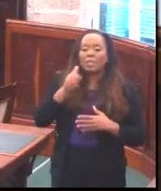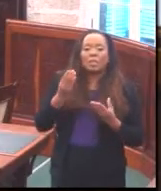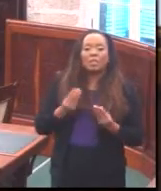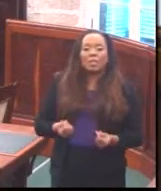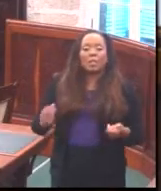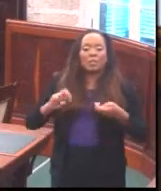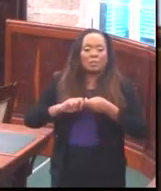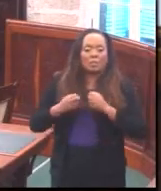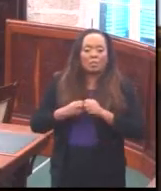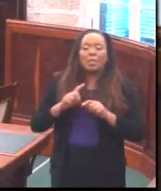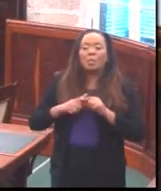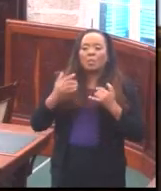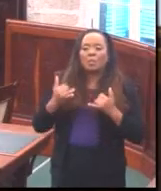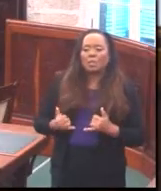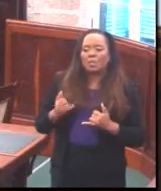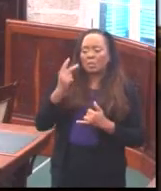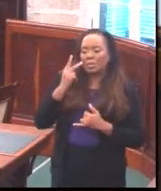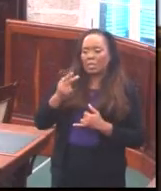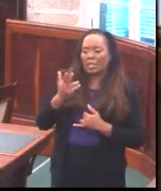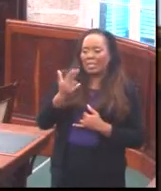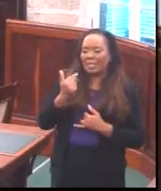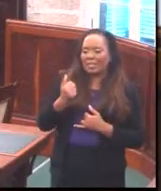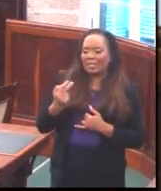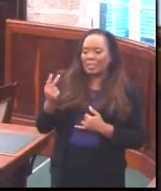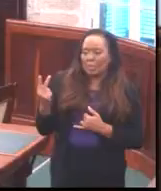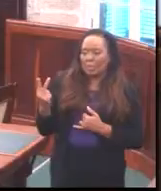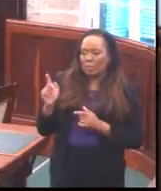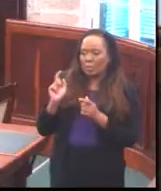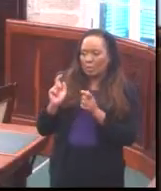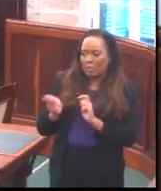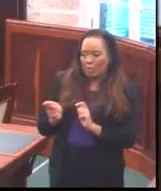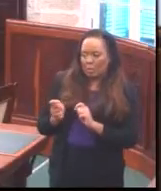13.2 that has been amended by an embarrassed government.